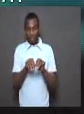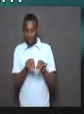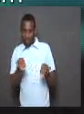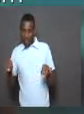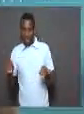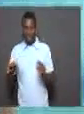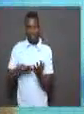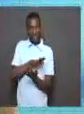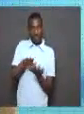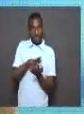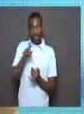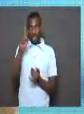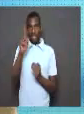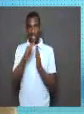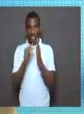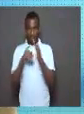system.